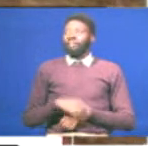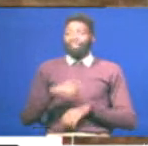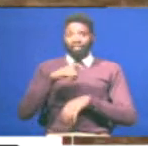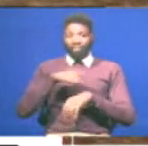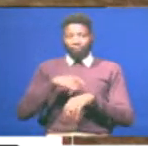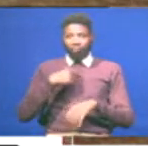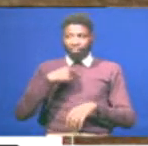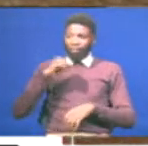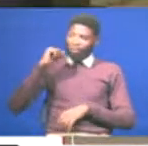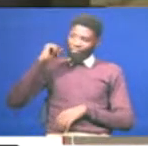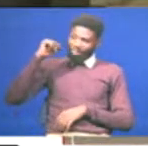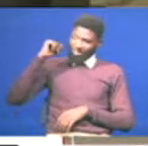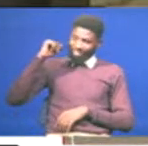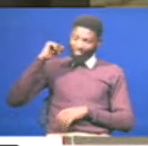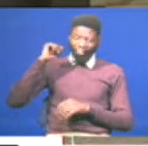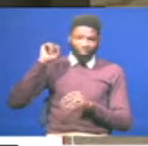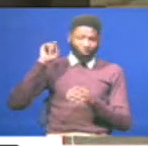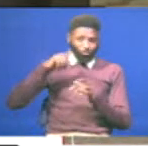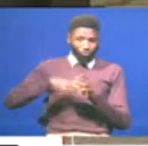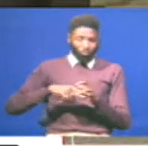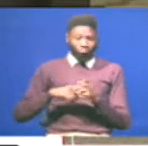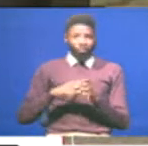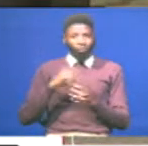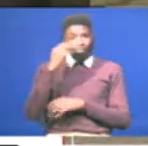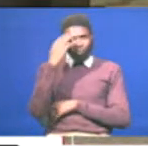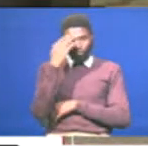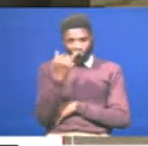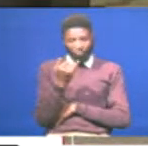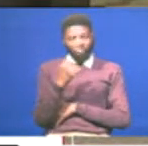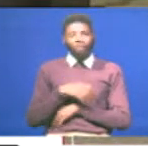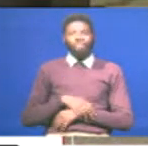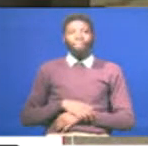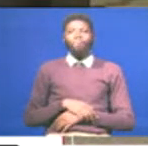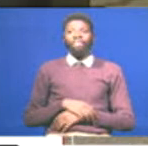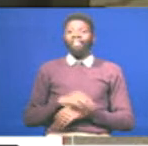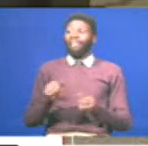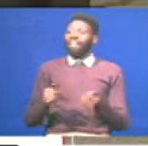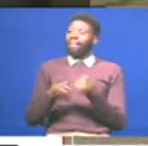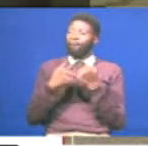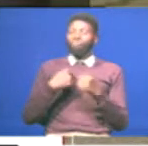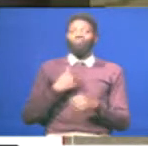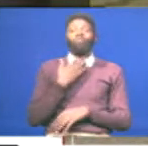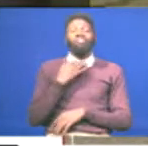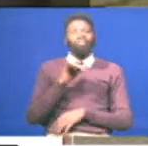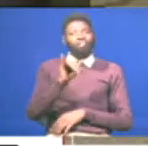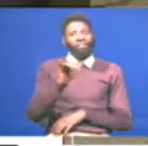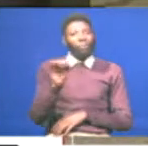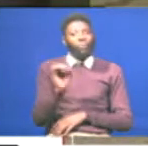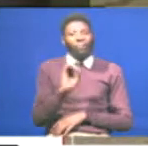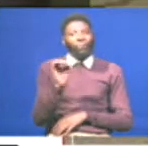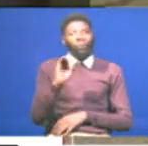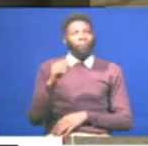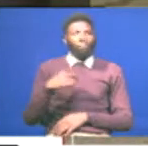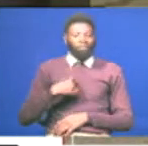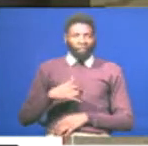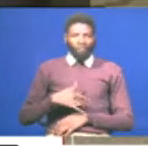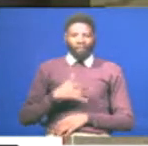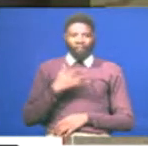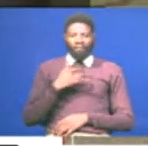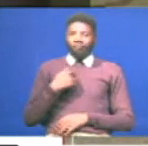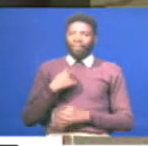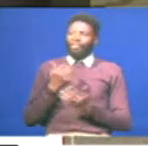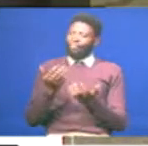politics actually was not because that was my calling. It was because I felt I needed to push